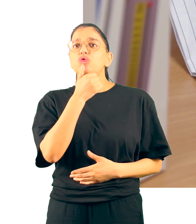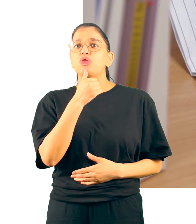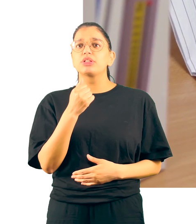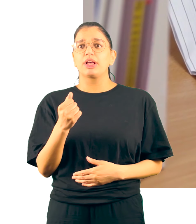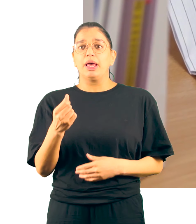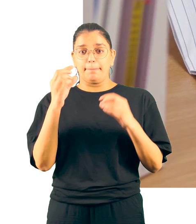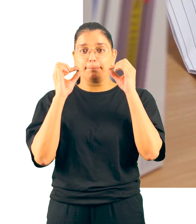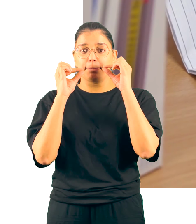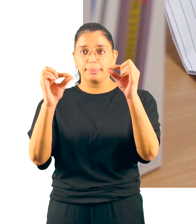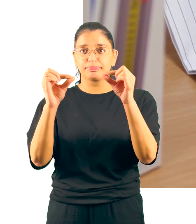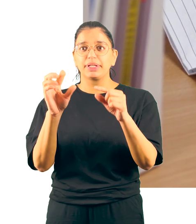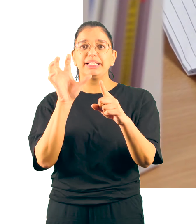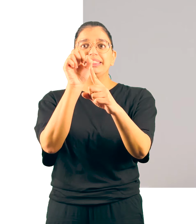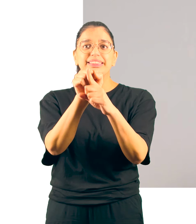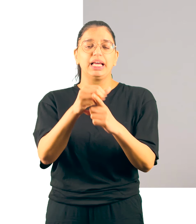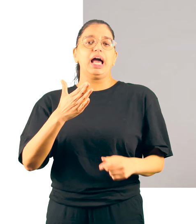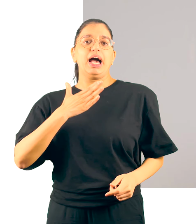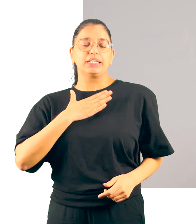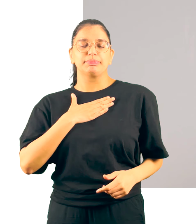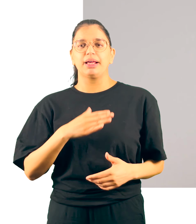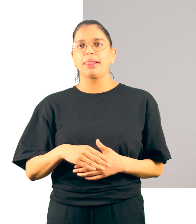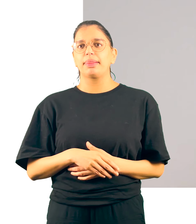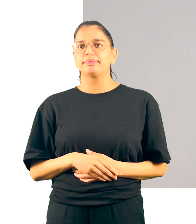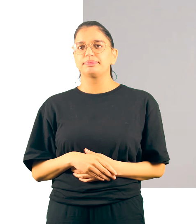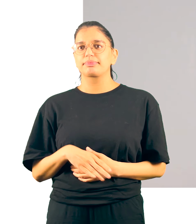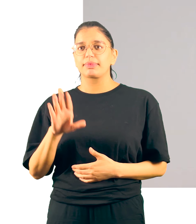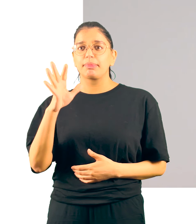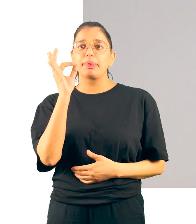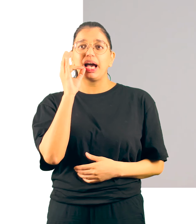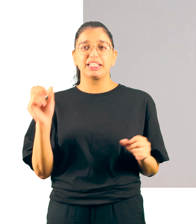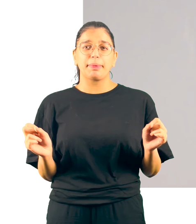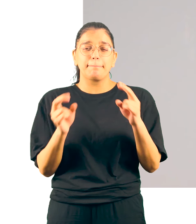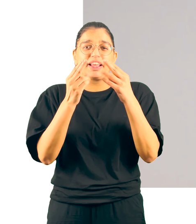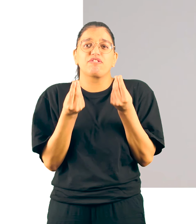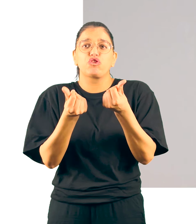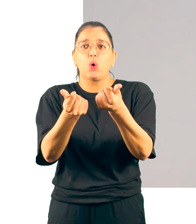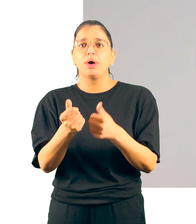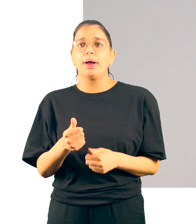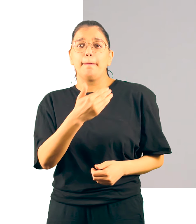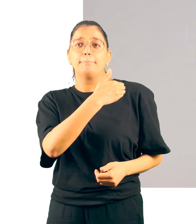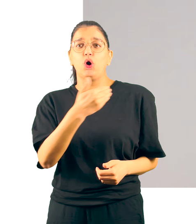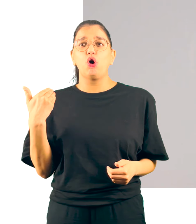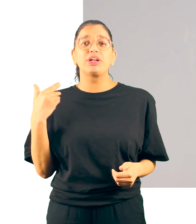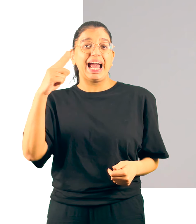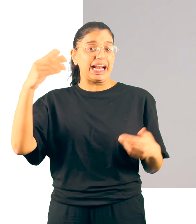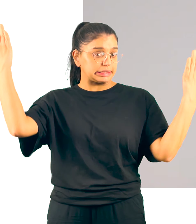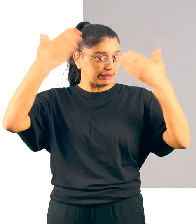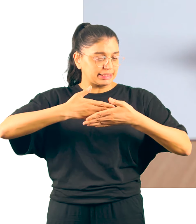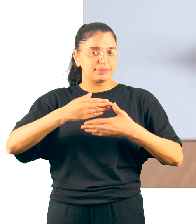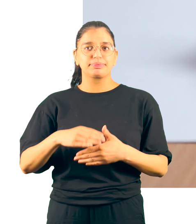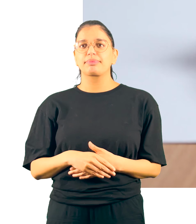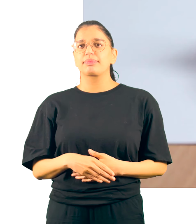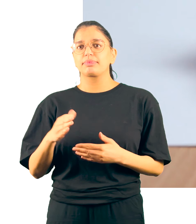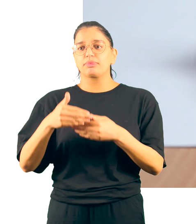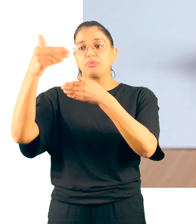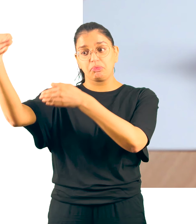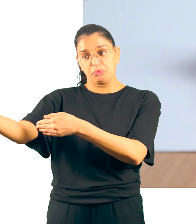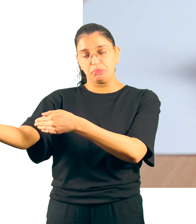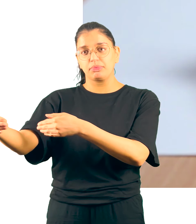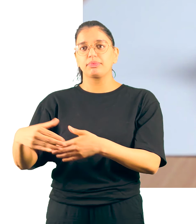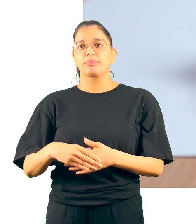flow meter for an asthma diagnosis, your asthma team may ask you to record the peak flow score in the morning and at night for a period of time to see